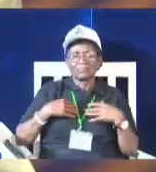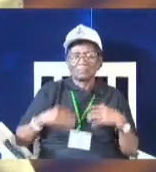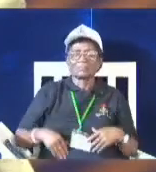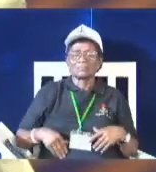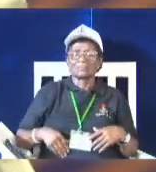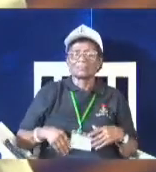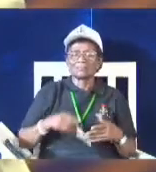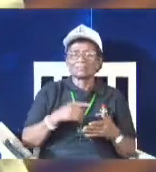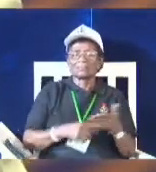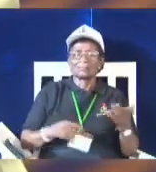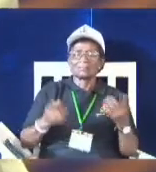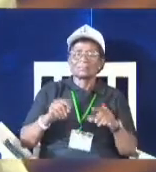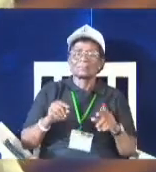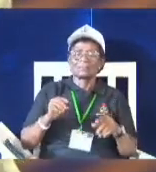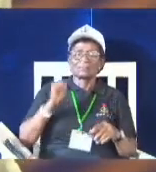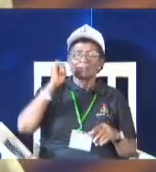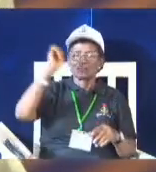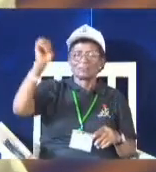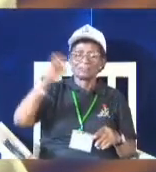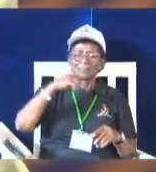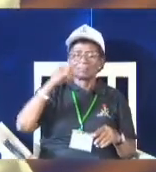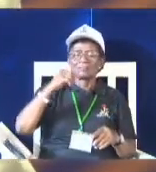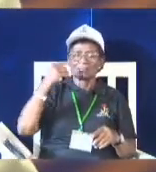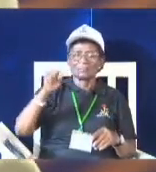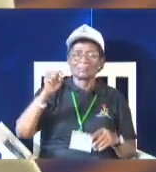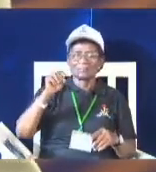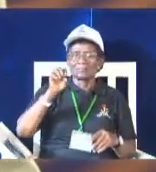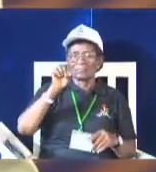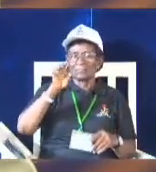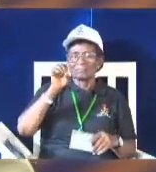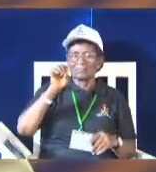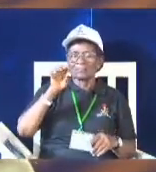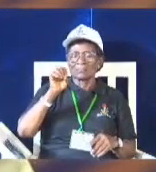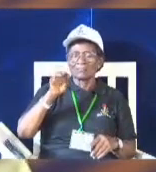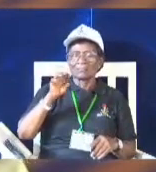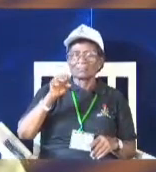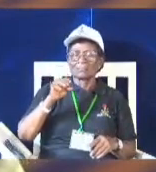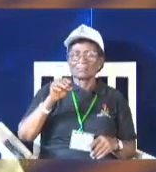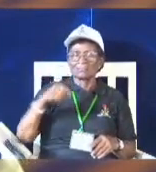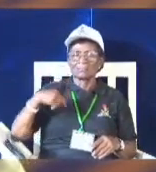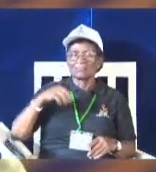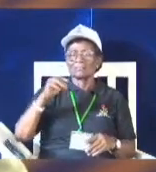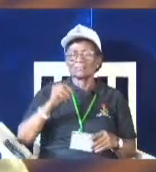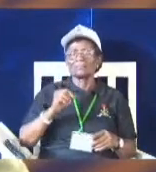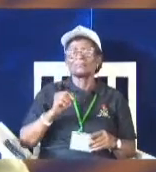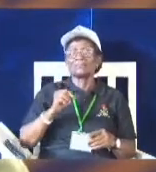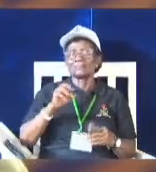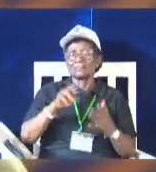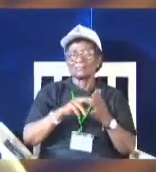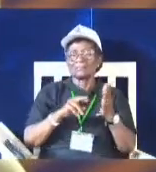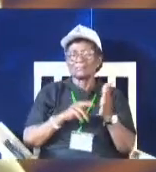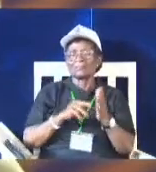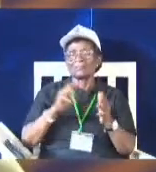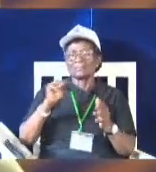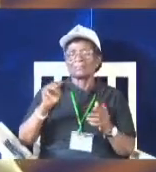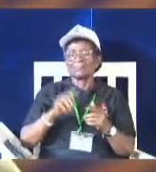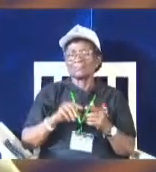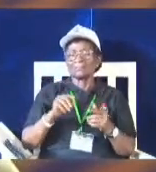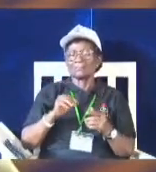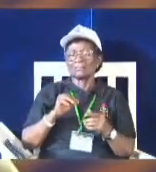He said the witch reported him to one of the police officers.